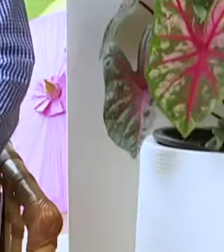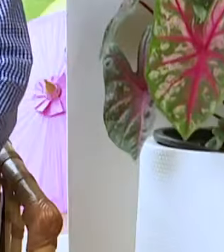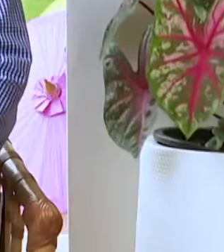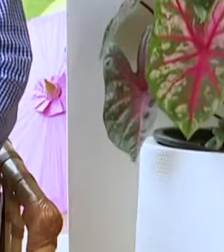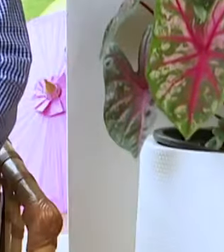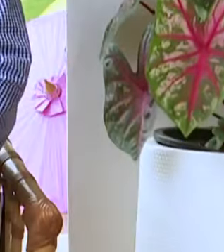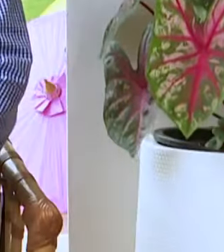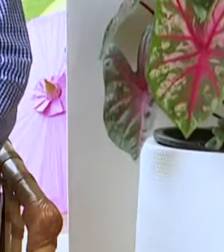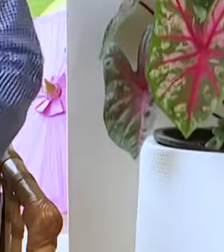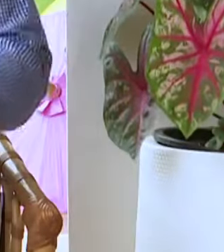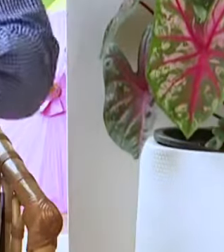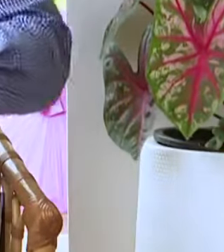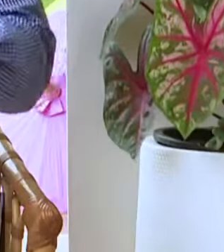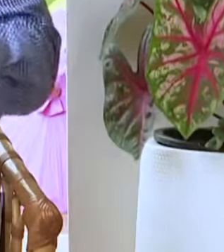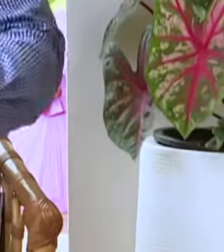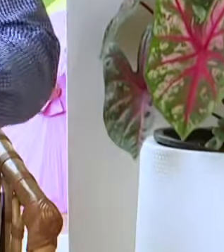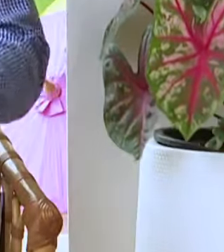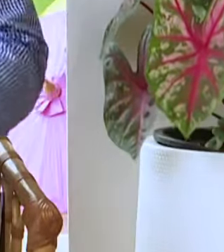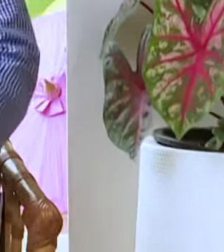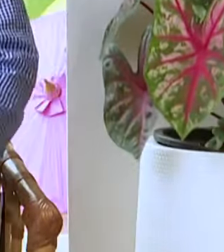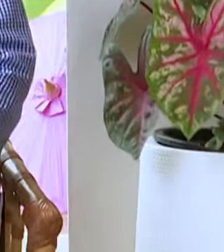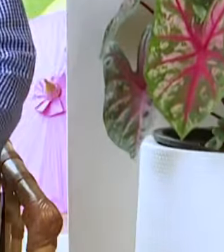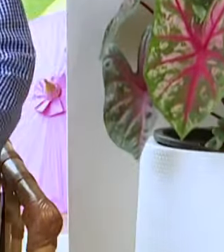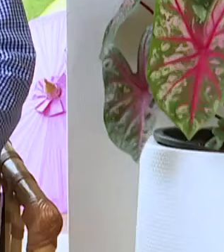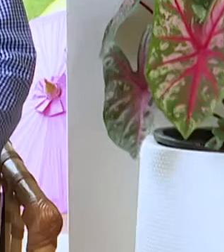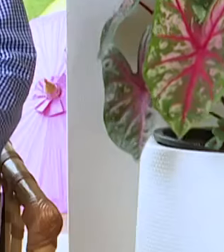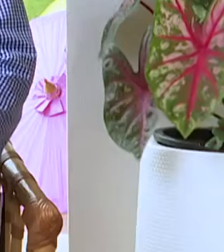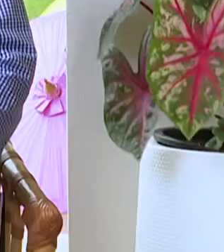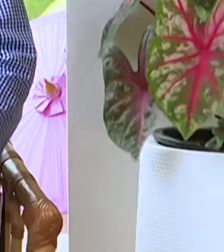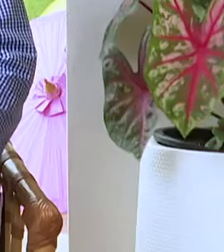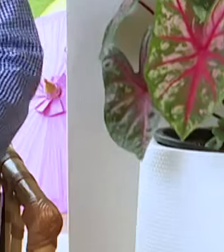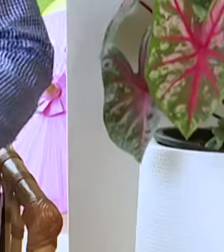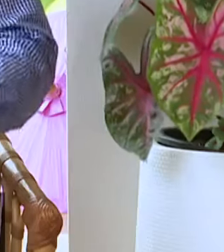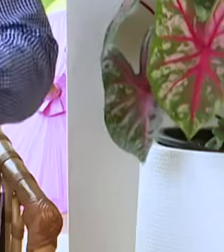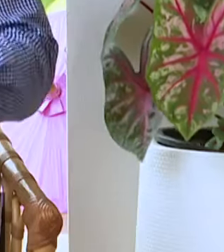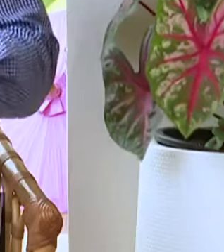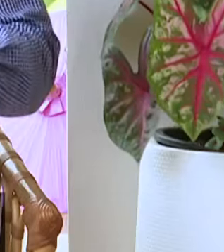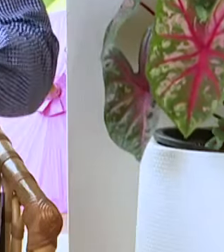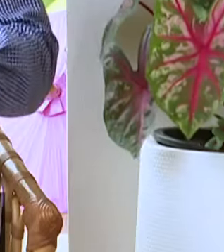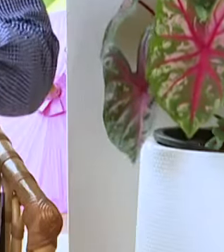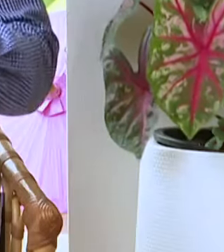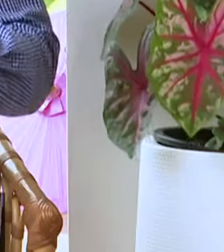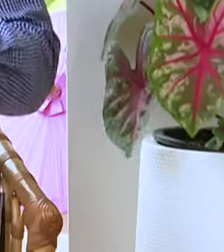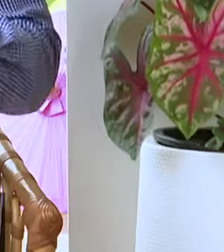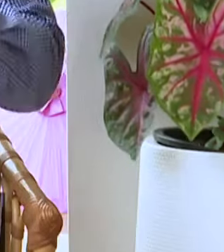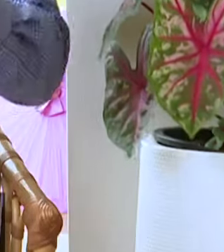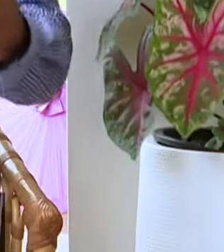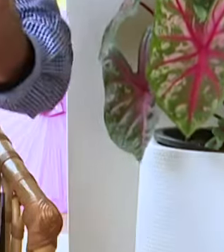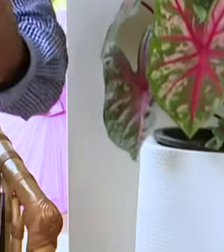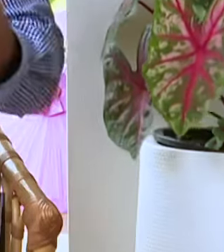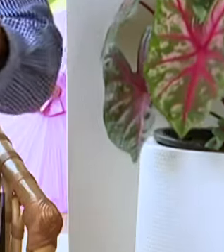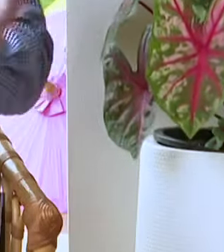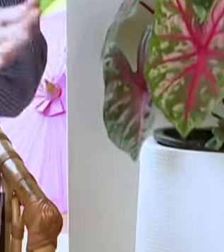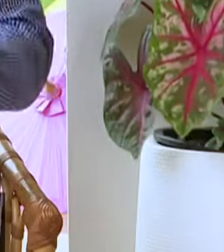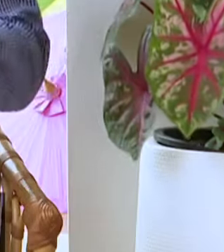are very proud also at Pimali to follow up the alumni. And the first is that we follow